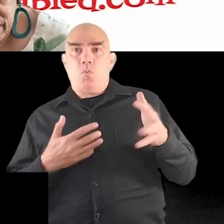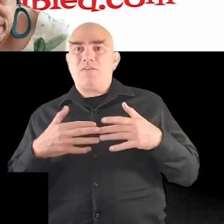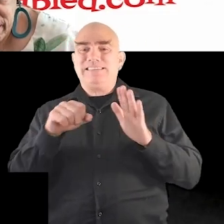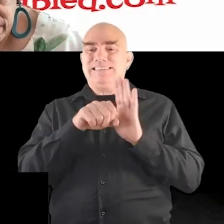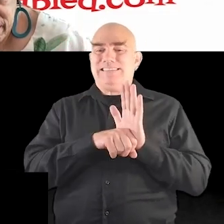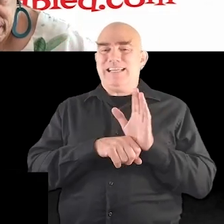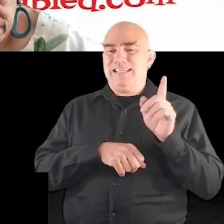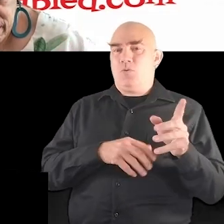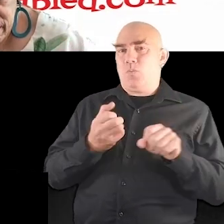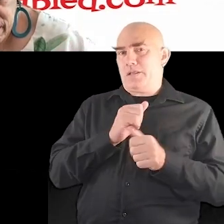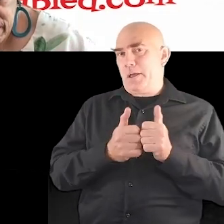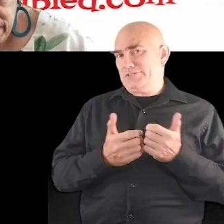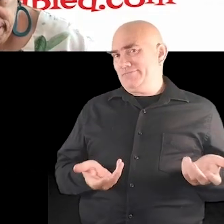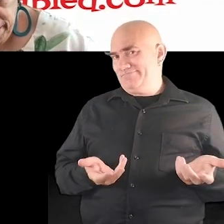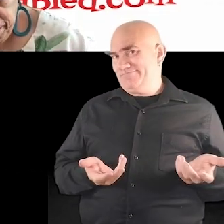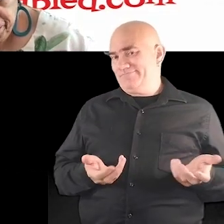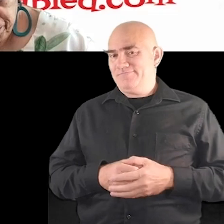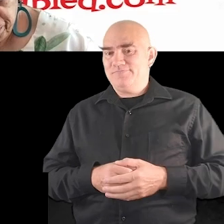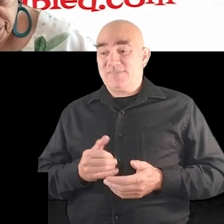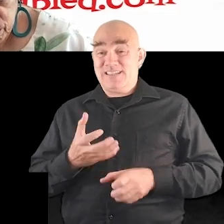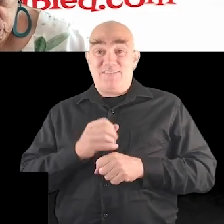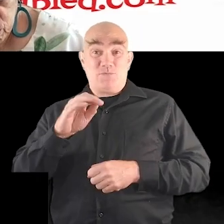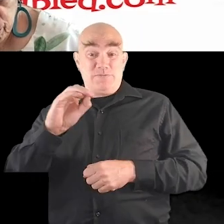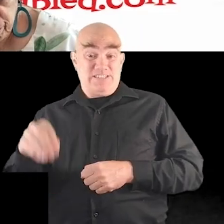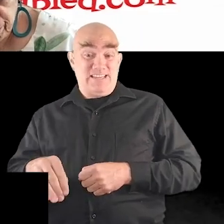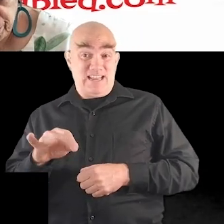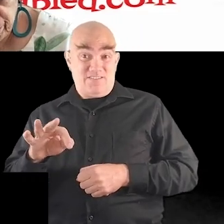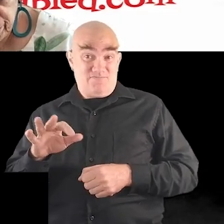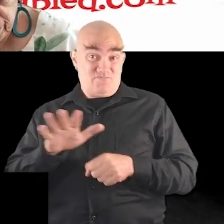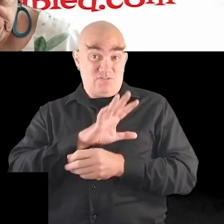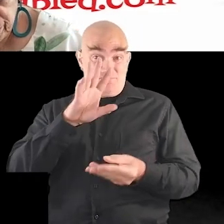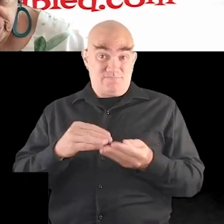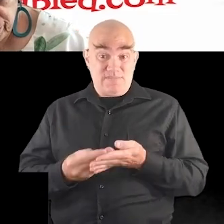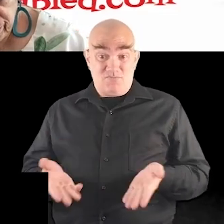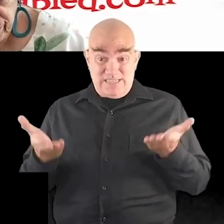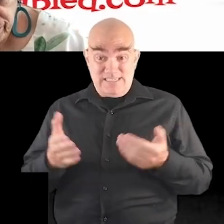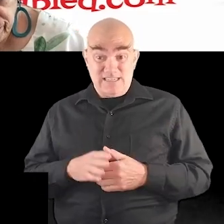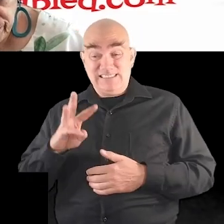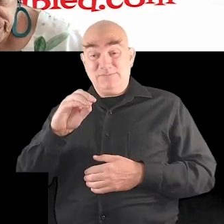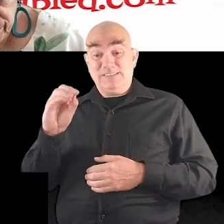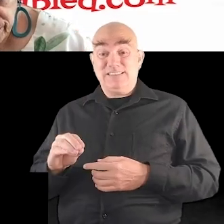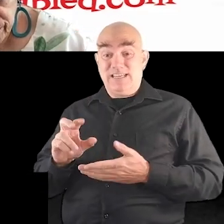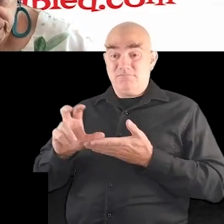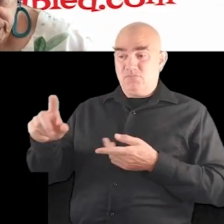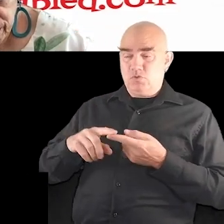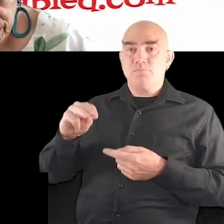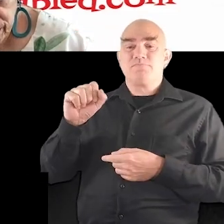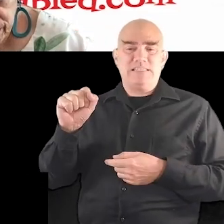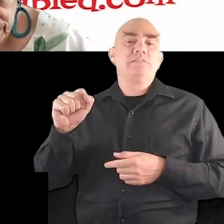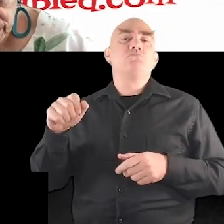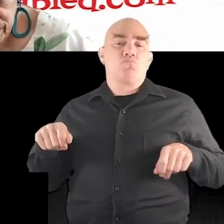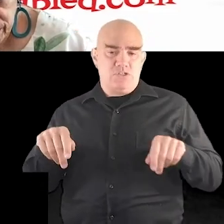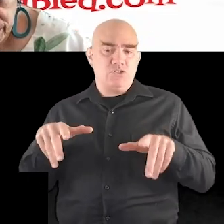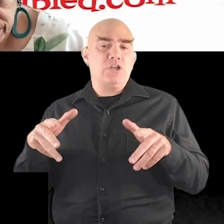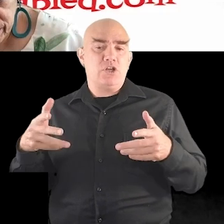then go on to whatever state wins the competition. They get 40% of those proceeds, and the 60% goes